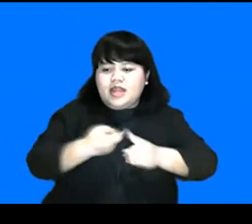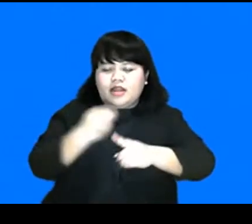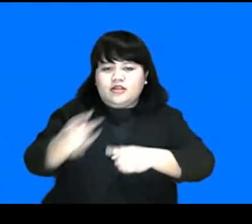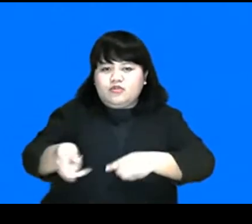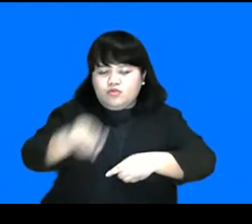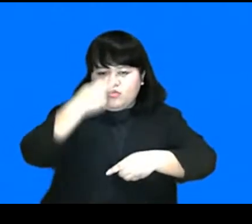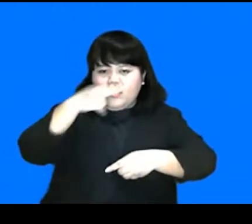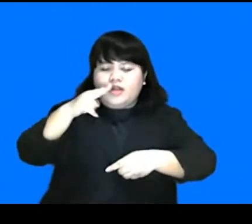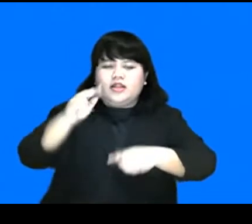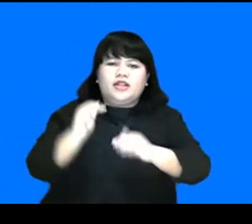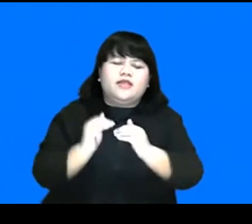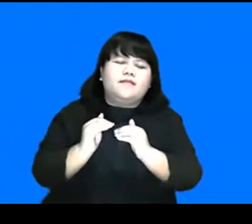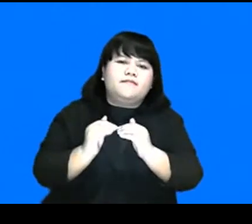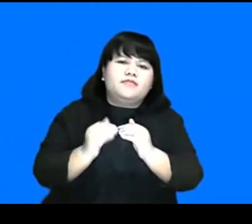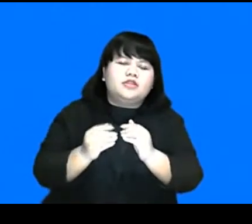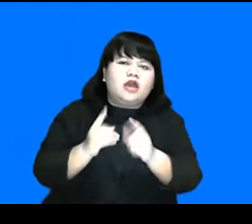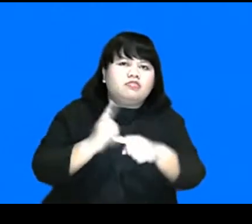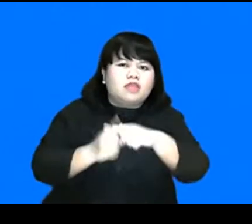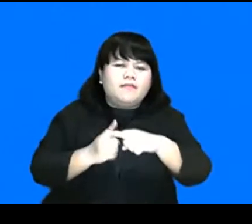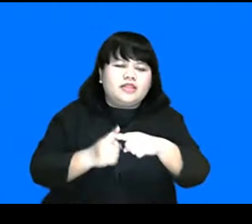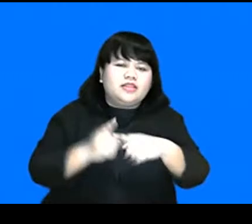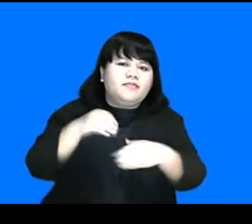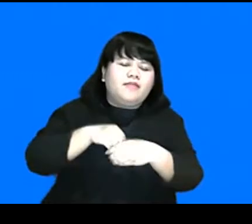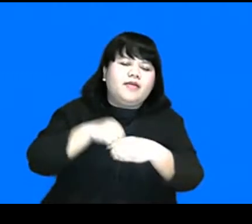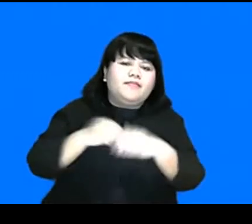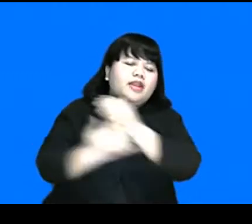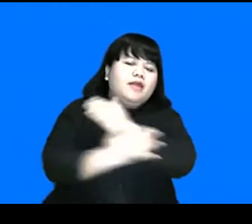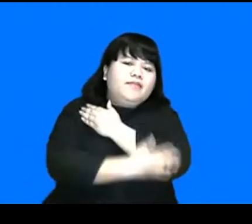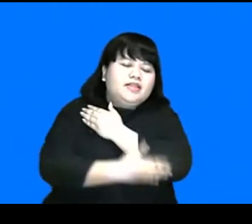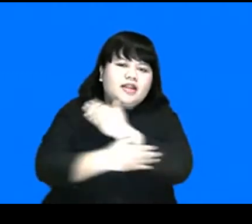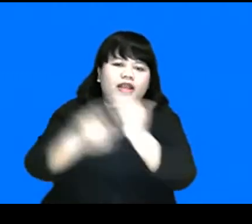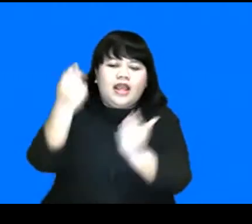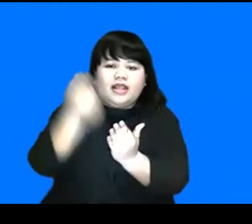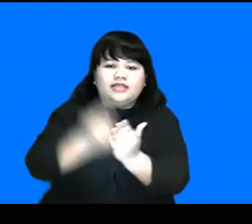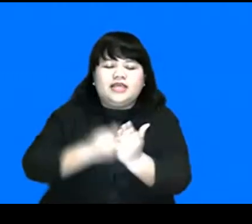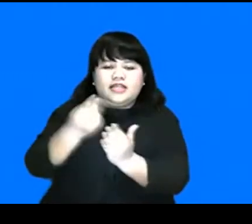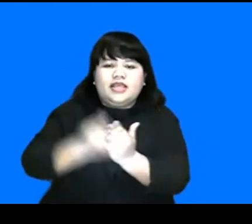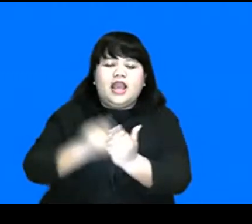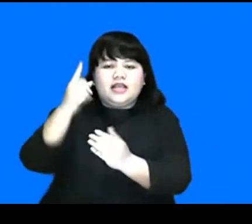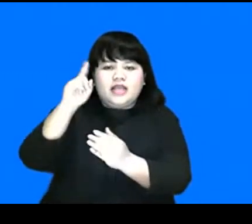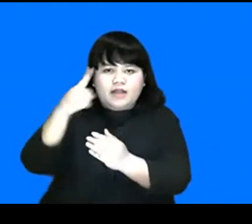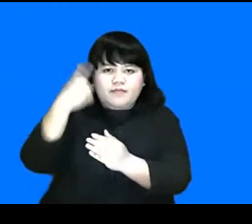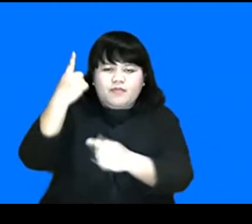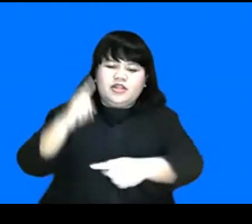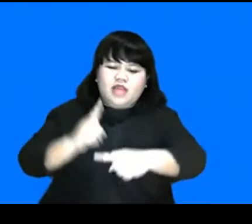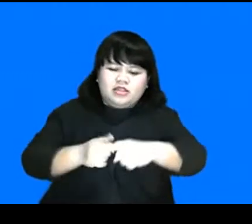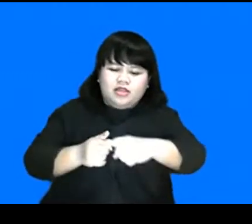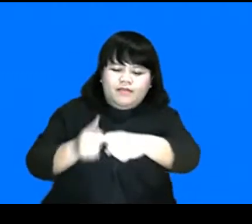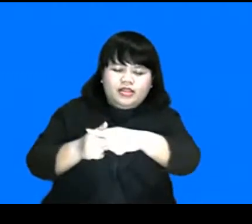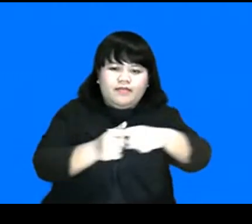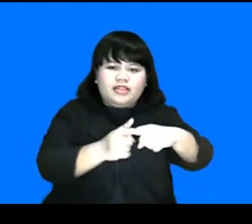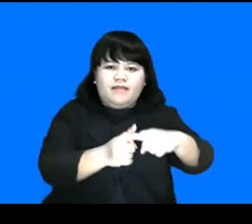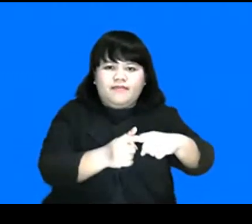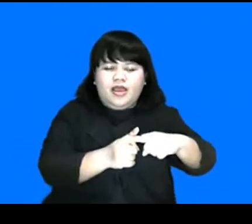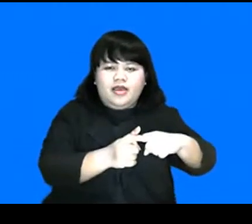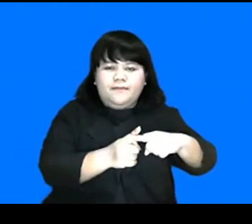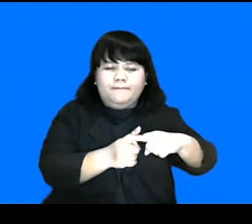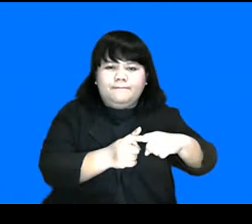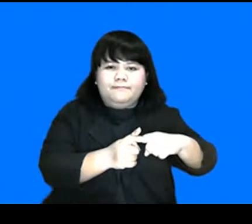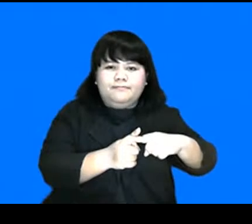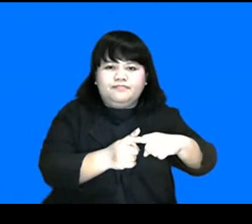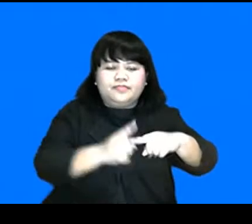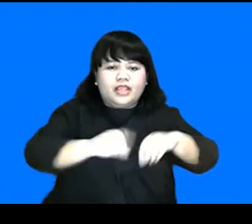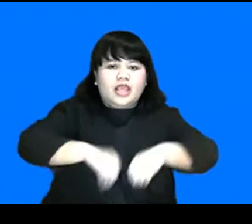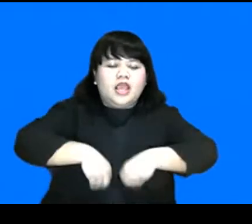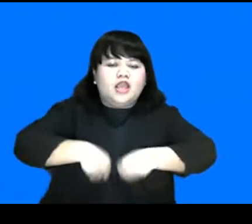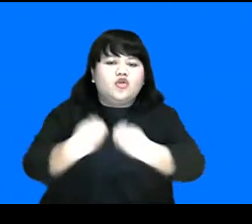the government budgets and spending will increase also. Mm-hmm. That's one, the positive contribution to